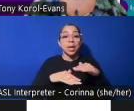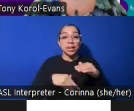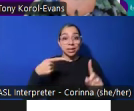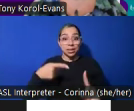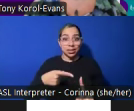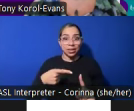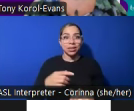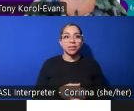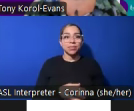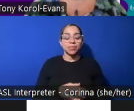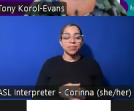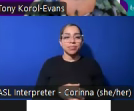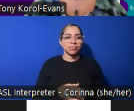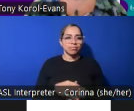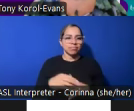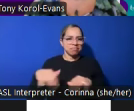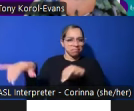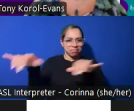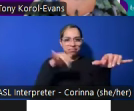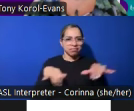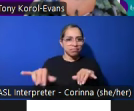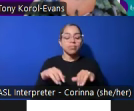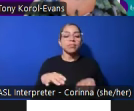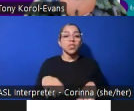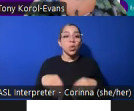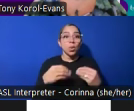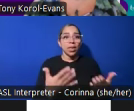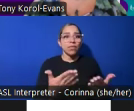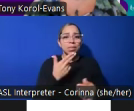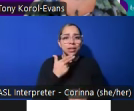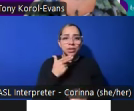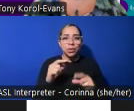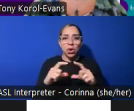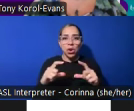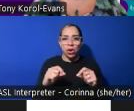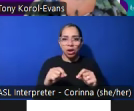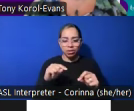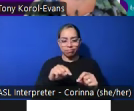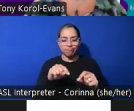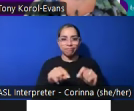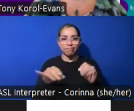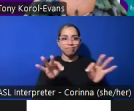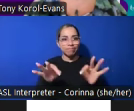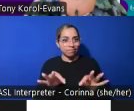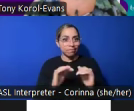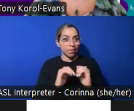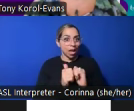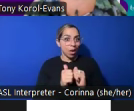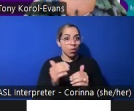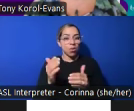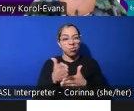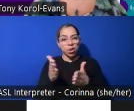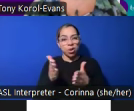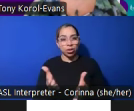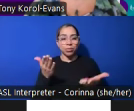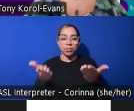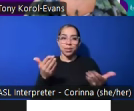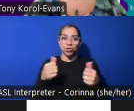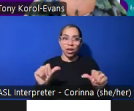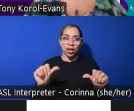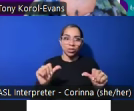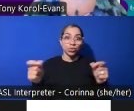everyone who comes in about this. We give them this little card that talks about some of the other ways that a partner might try to control or hurt you in a